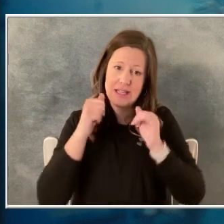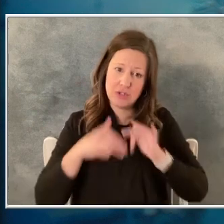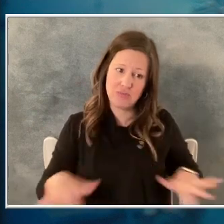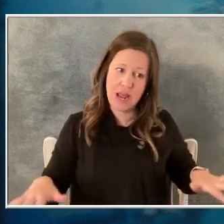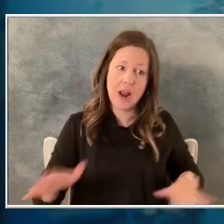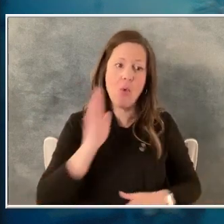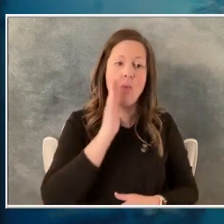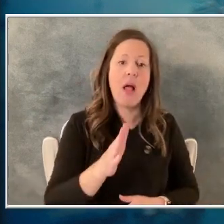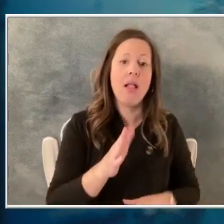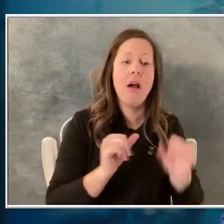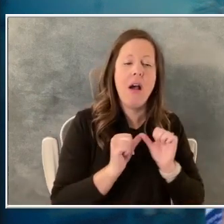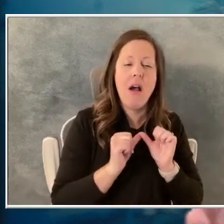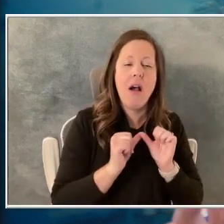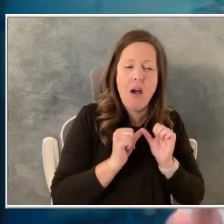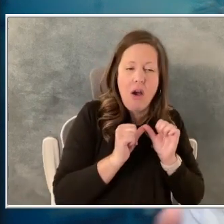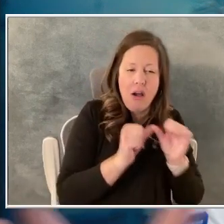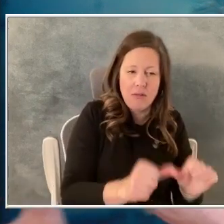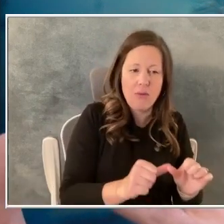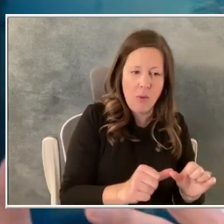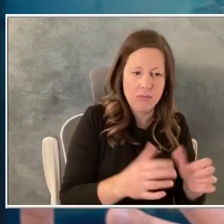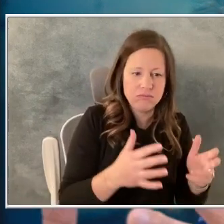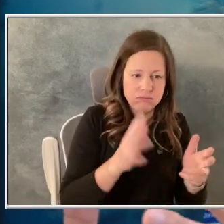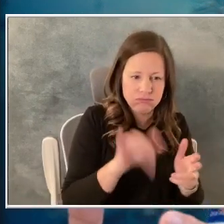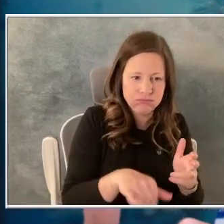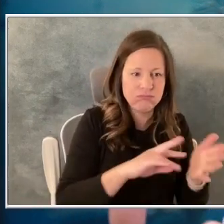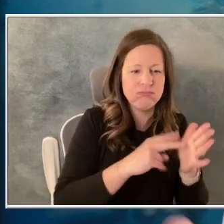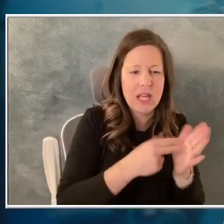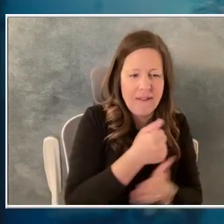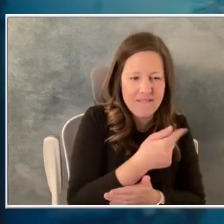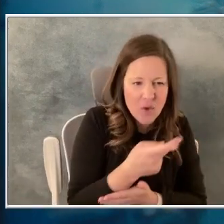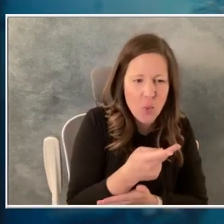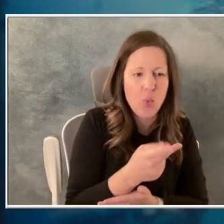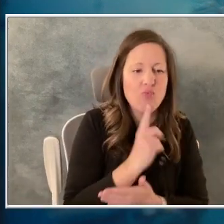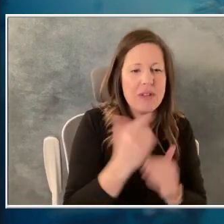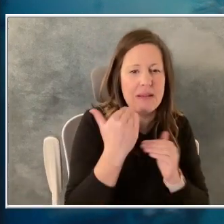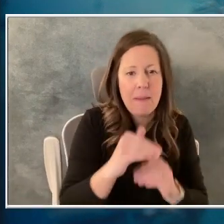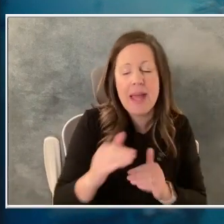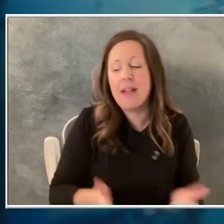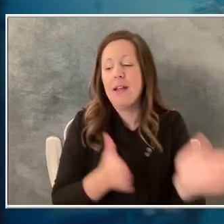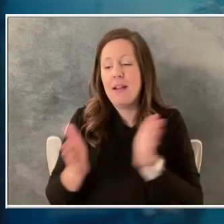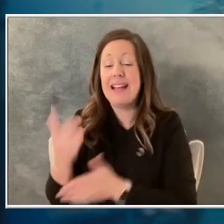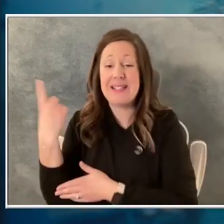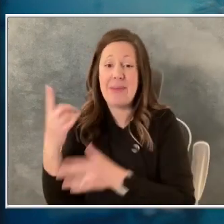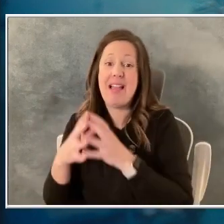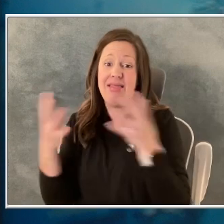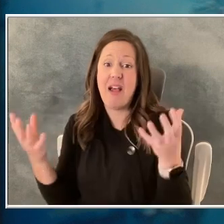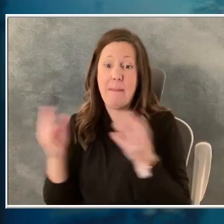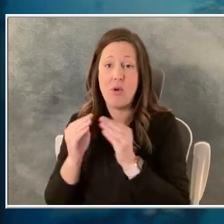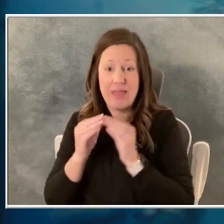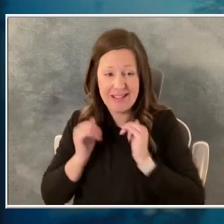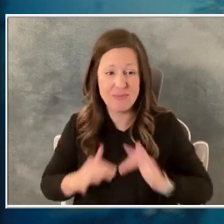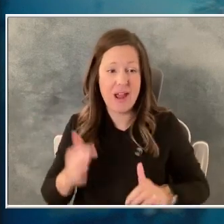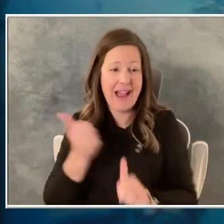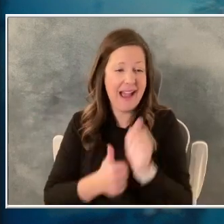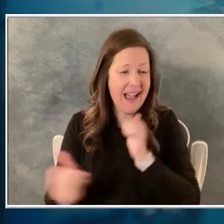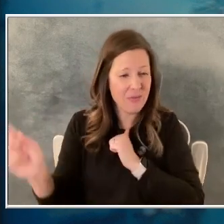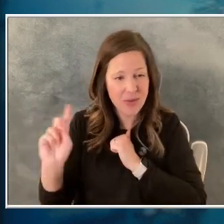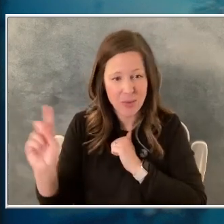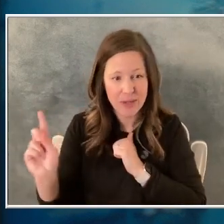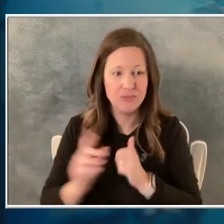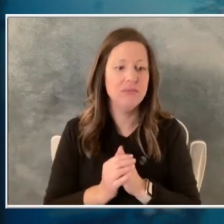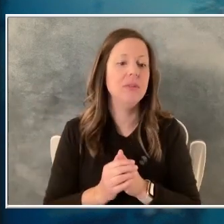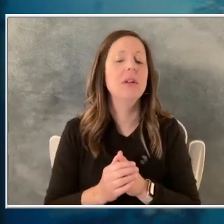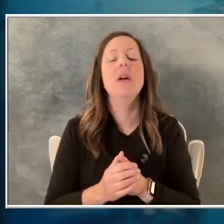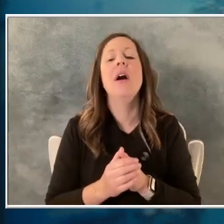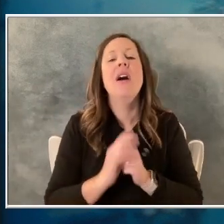few spots, or something a lot more that's spread everywhere. So for the group of patients where it's only spread to a